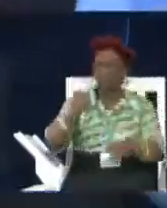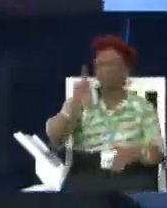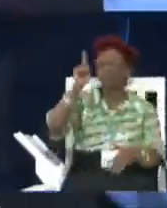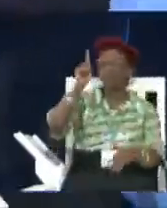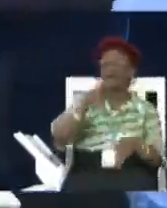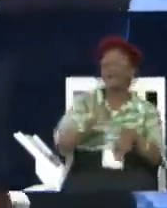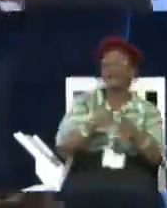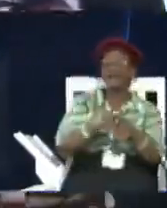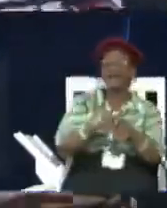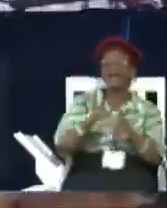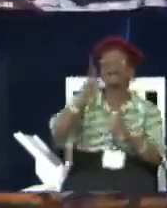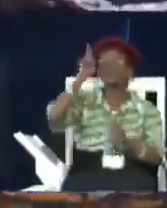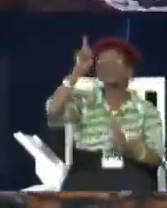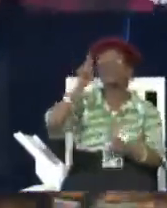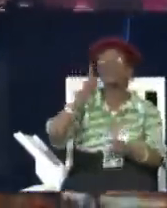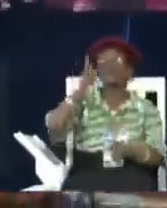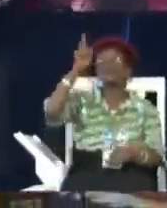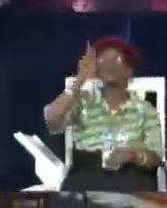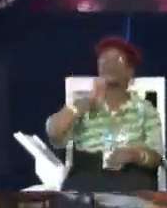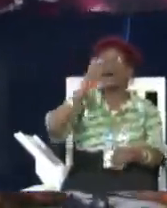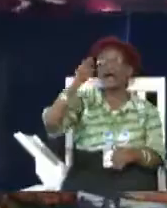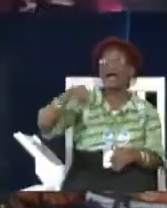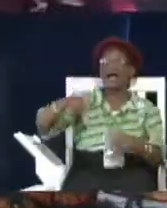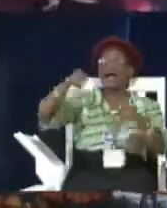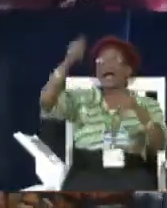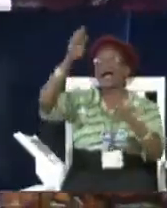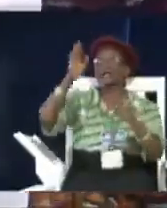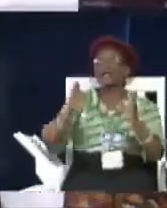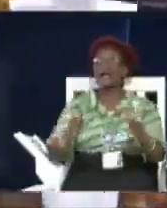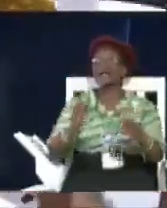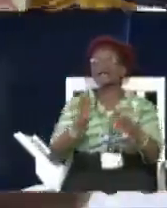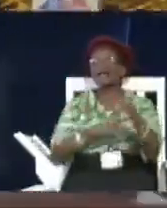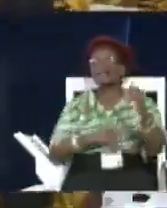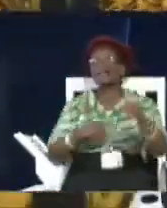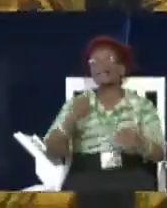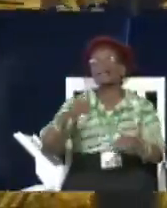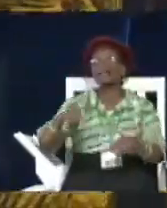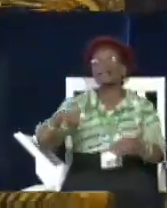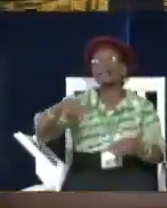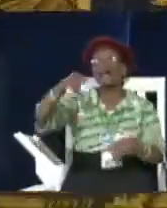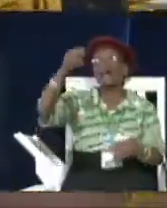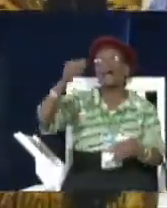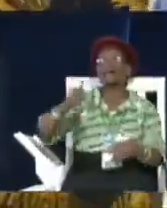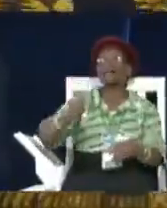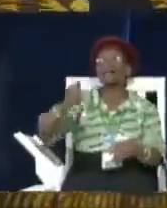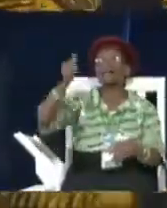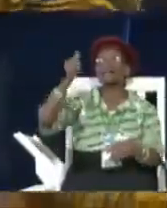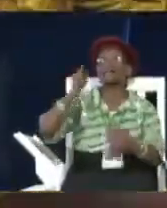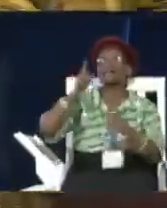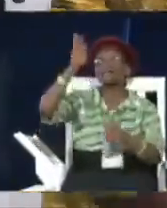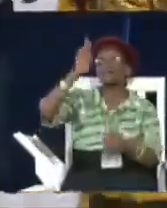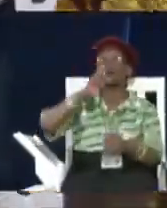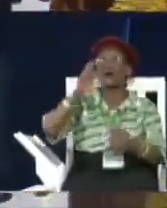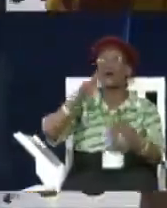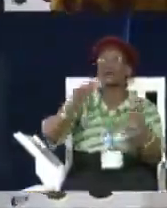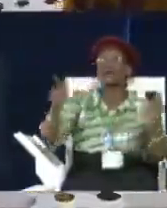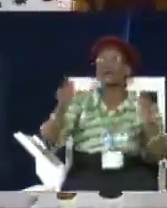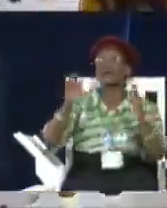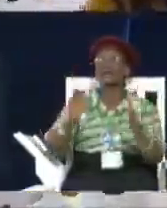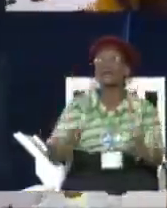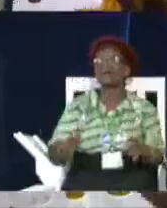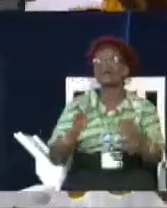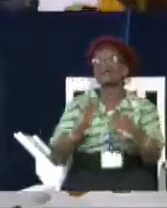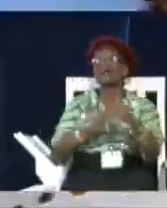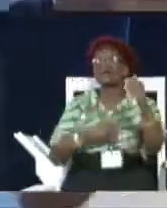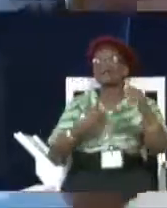You are higher than the highest. You are greater than the greatest. You are older than